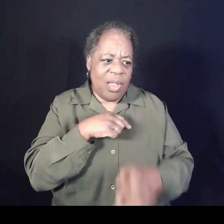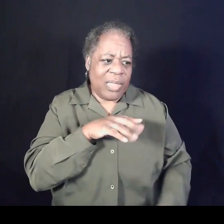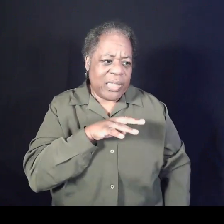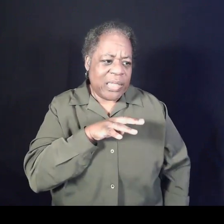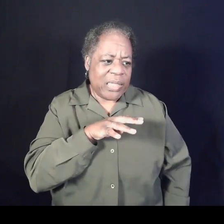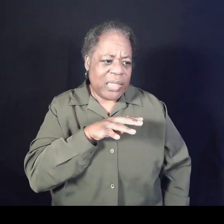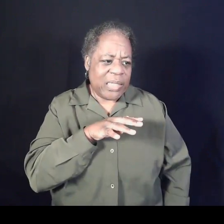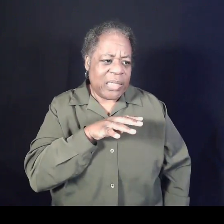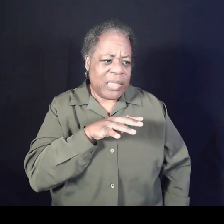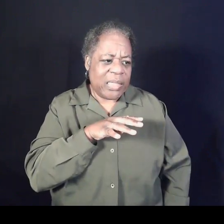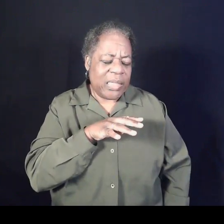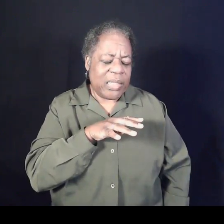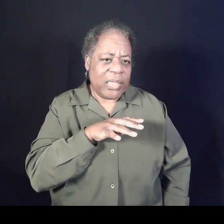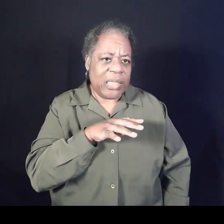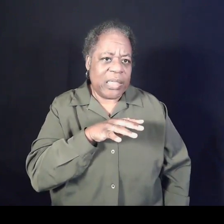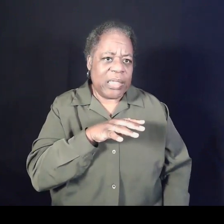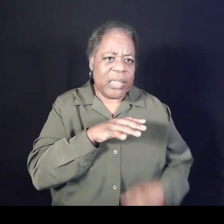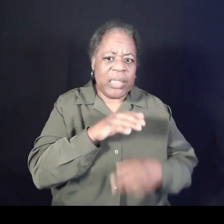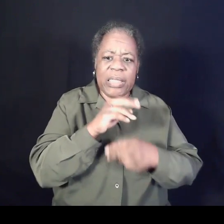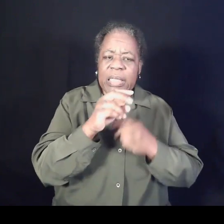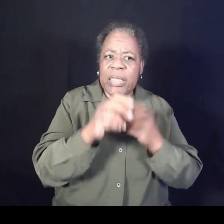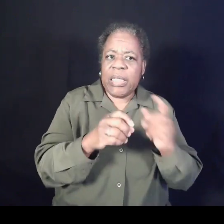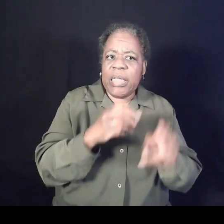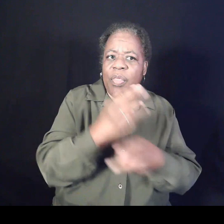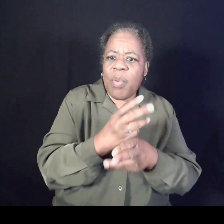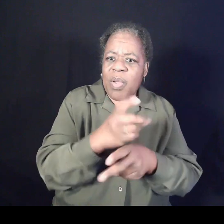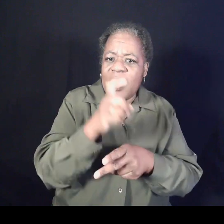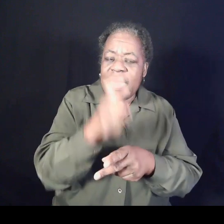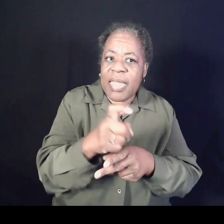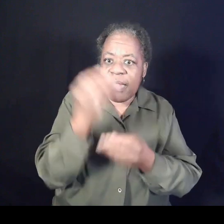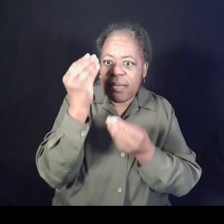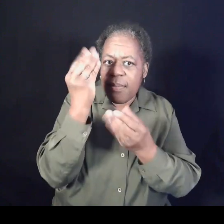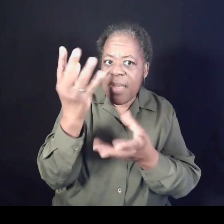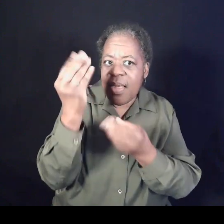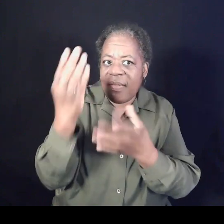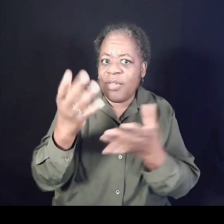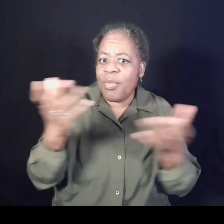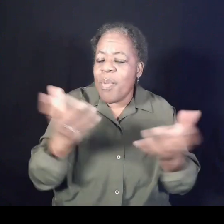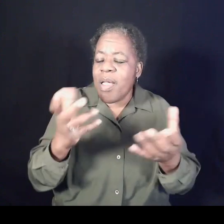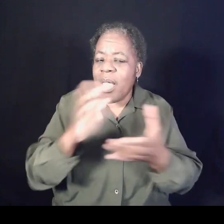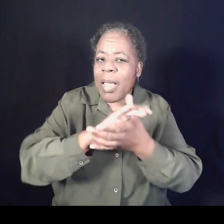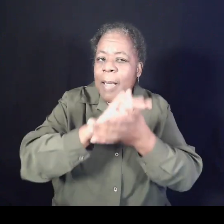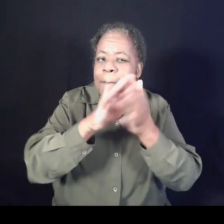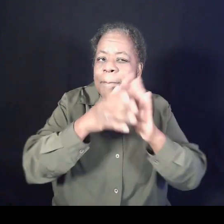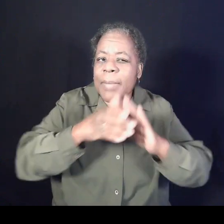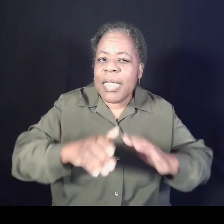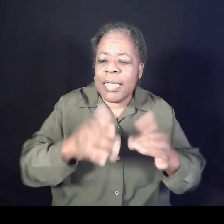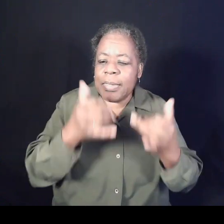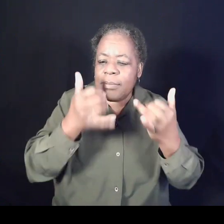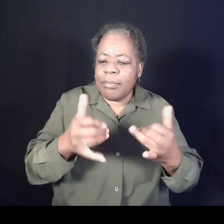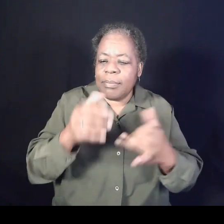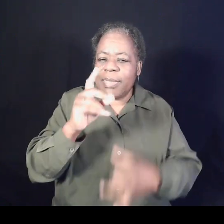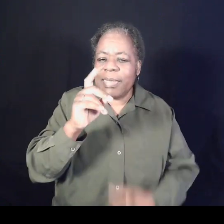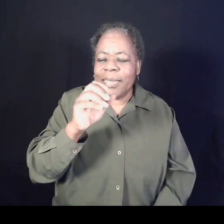So if ever the world needed a message of peace, it's in December of 2023.